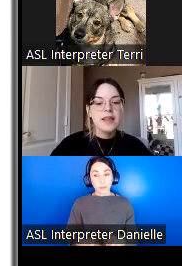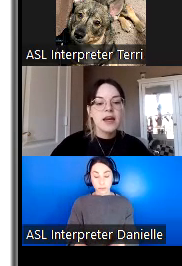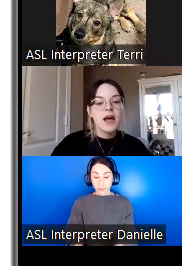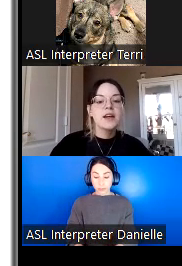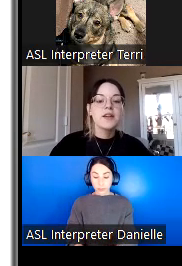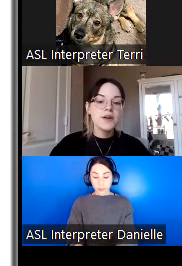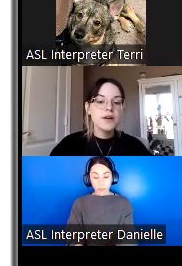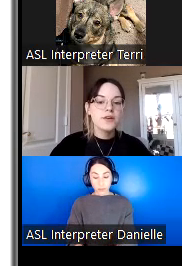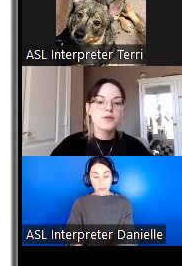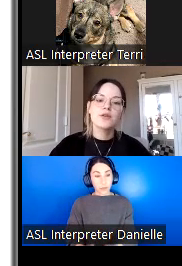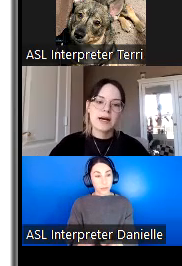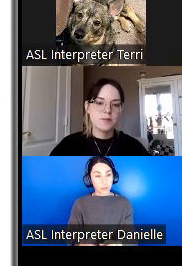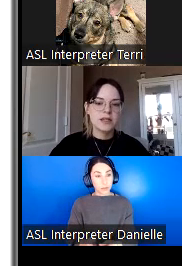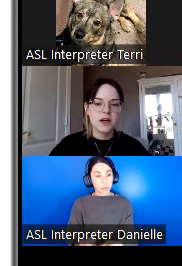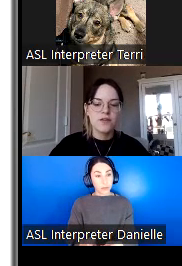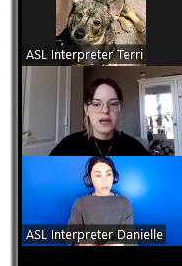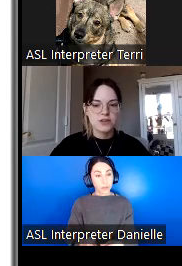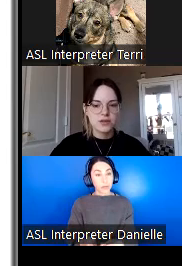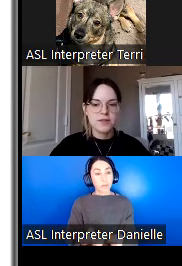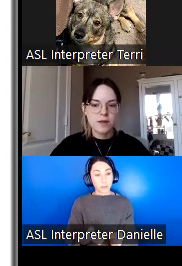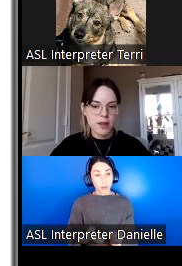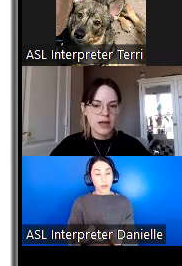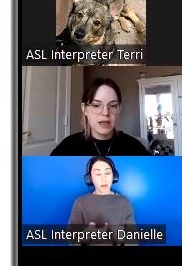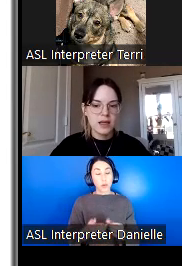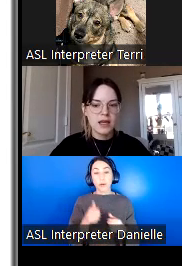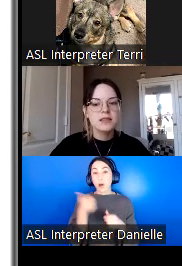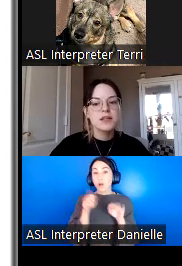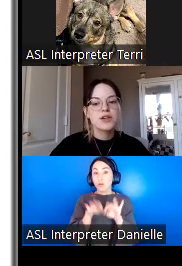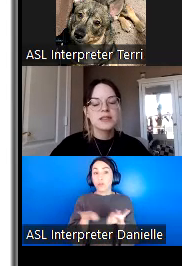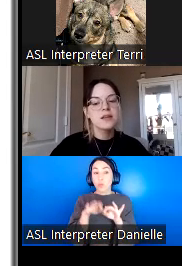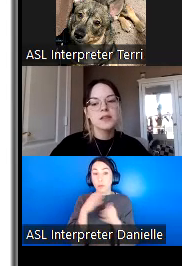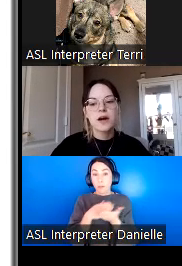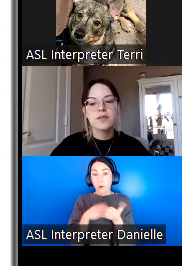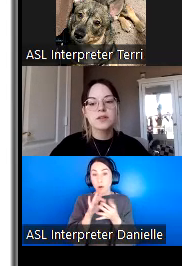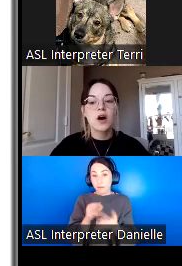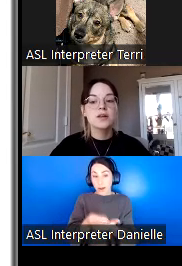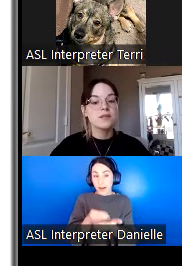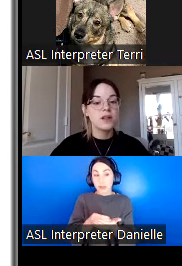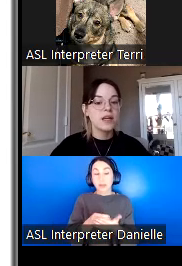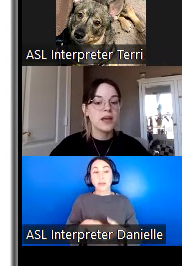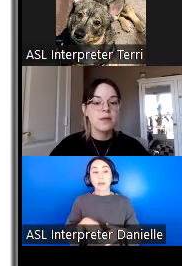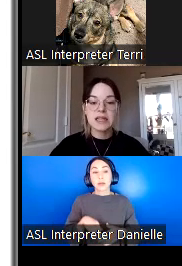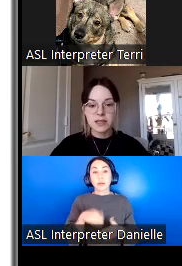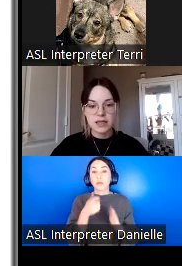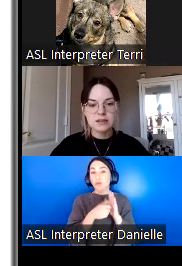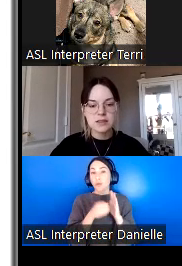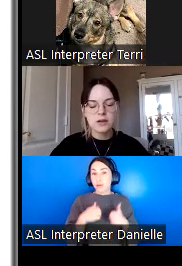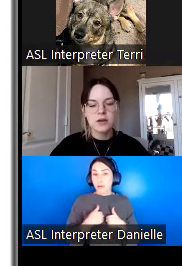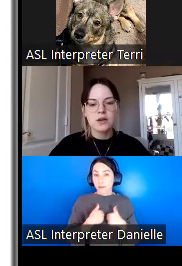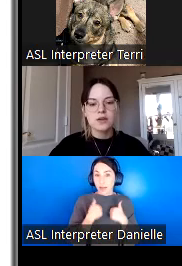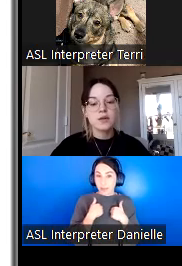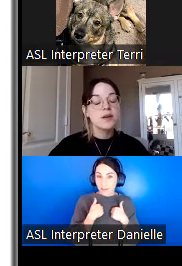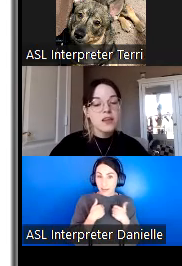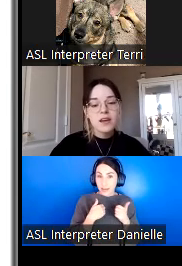All right. And then another crucial aspect of financial safety planning is addressing the survivor's cost of living and basic